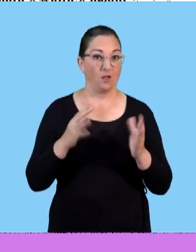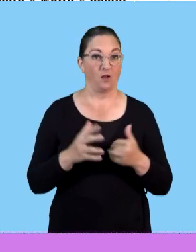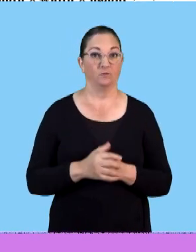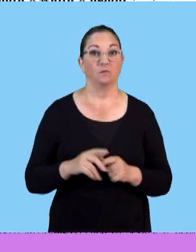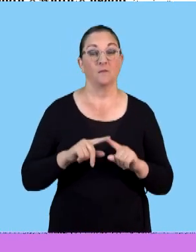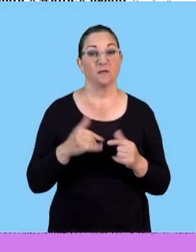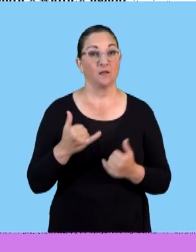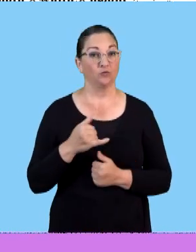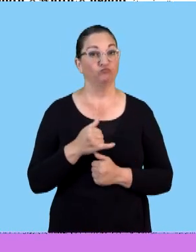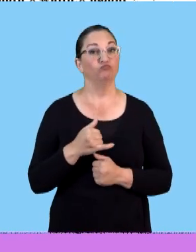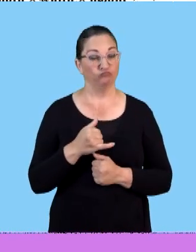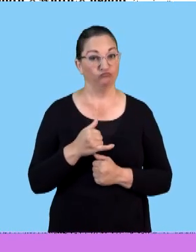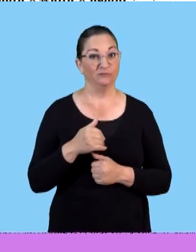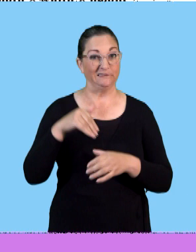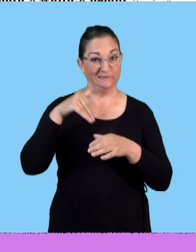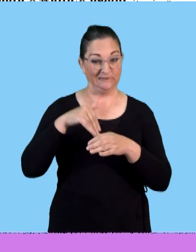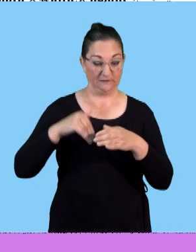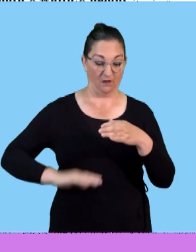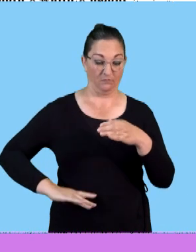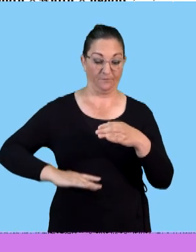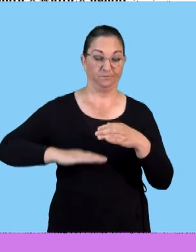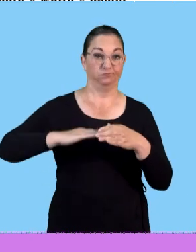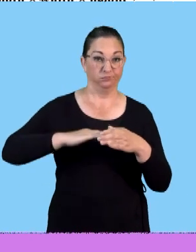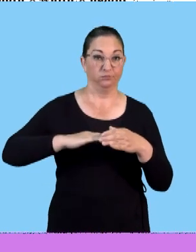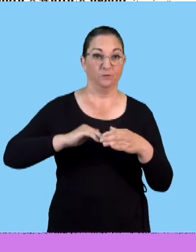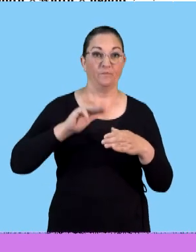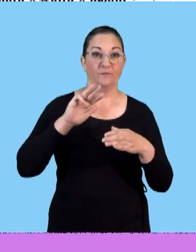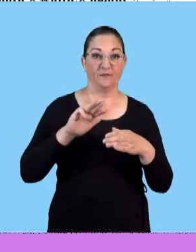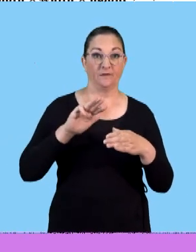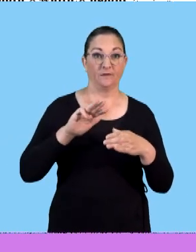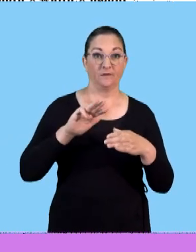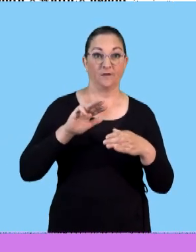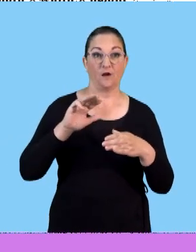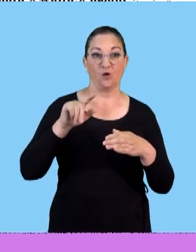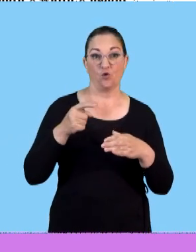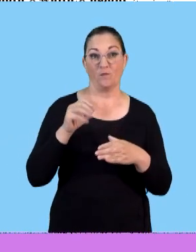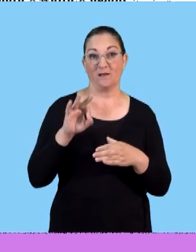calculated. Keeping in mind that the inside volume of a box is